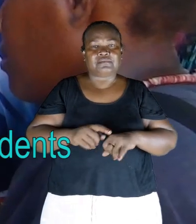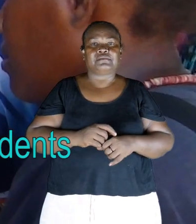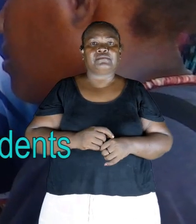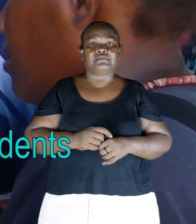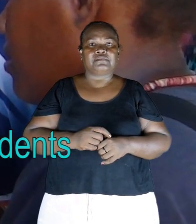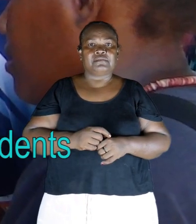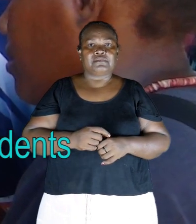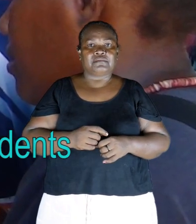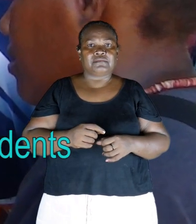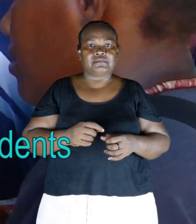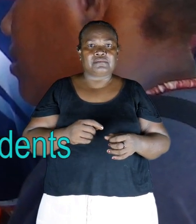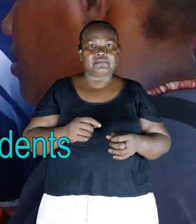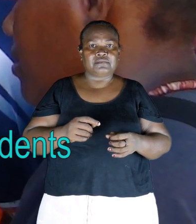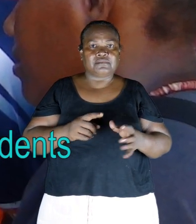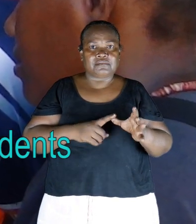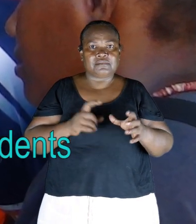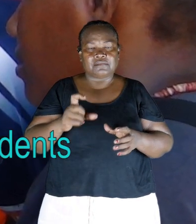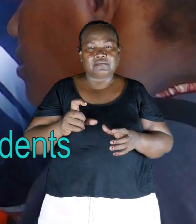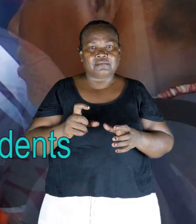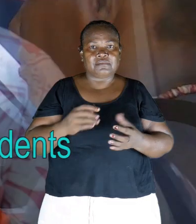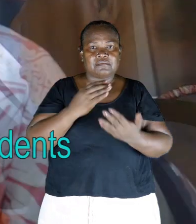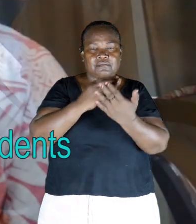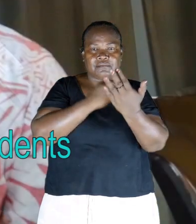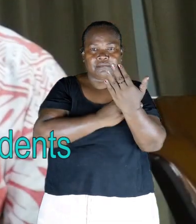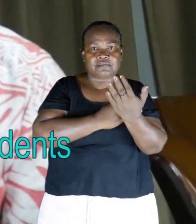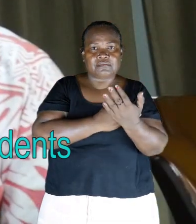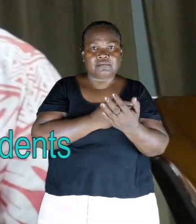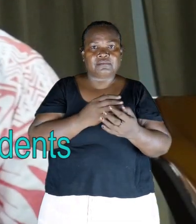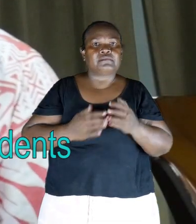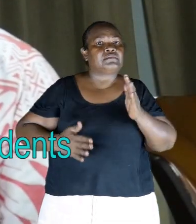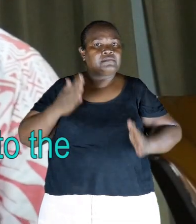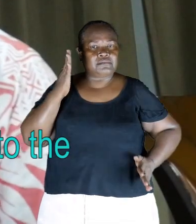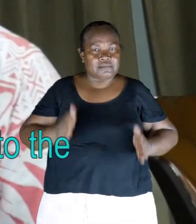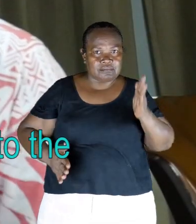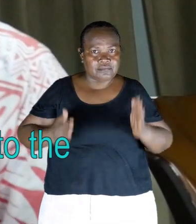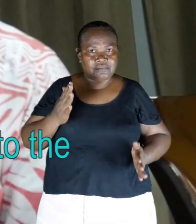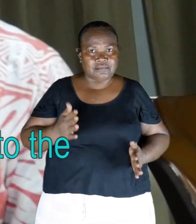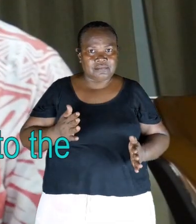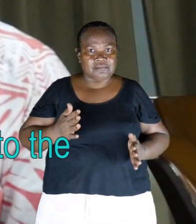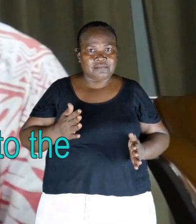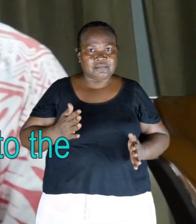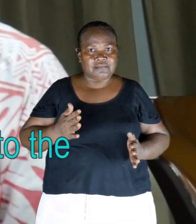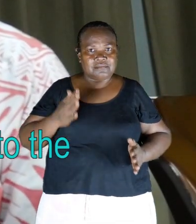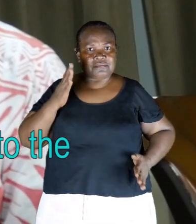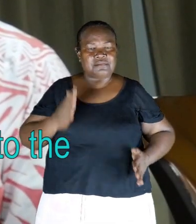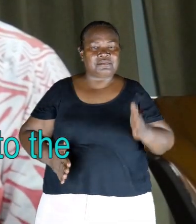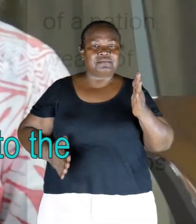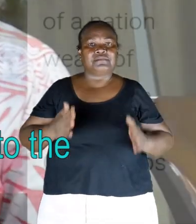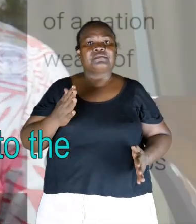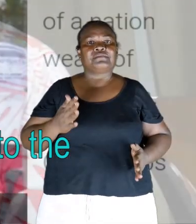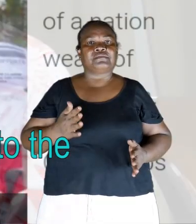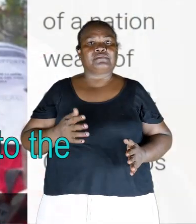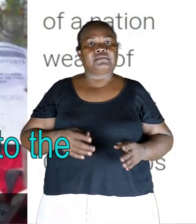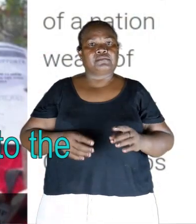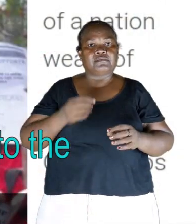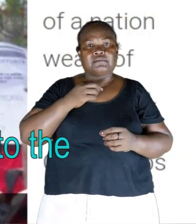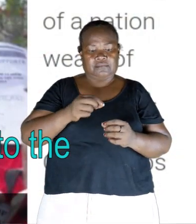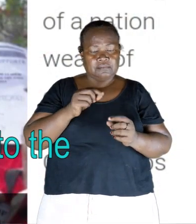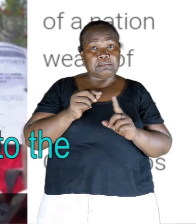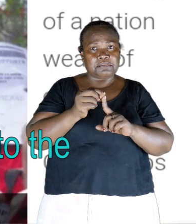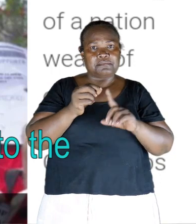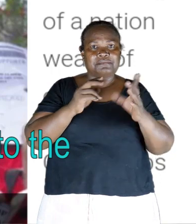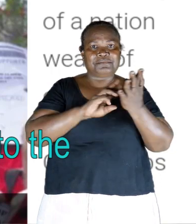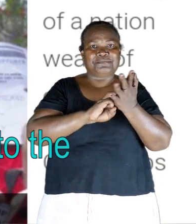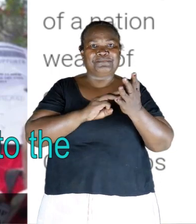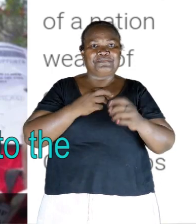him part lo this wala major campaign, and we will even go as far as Bralim protest